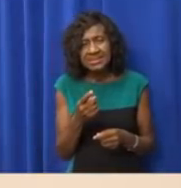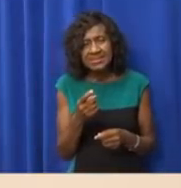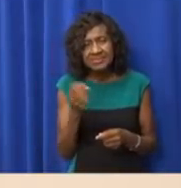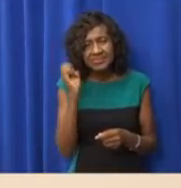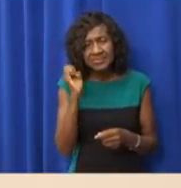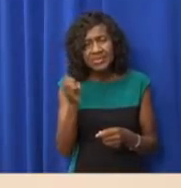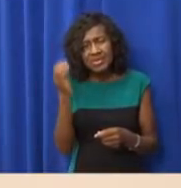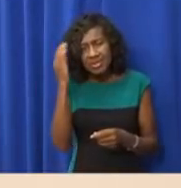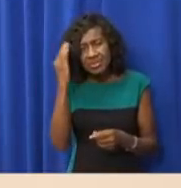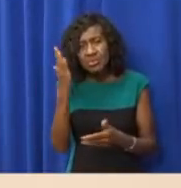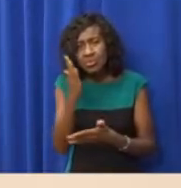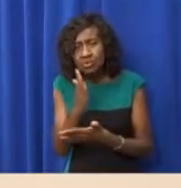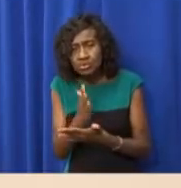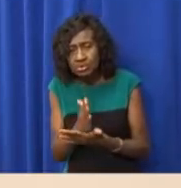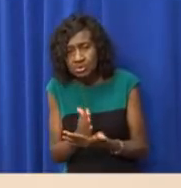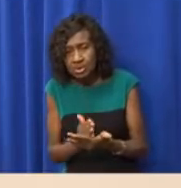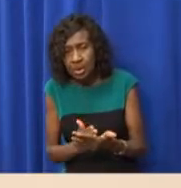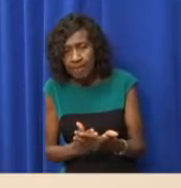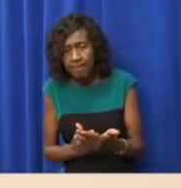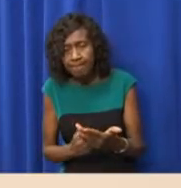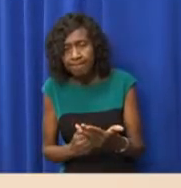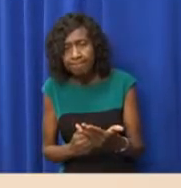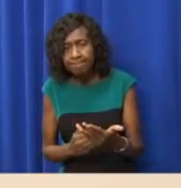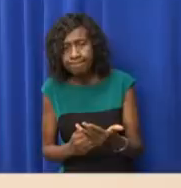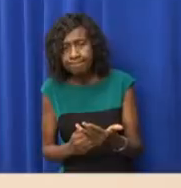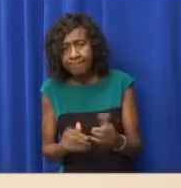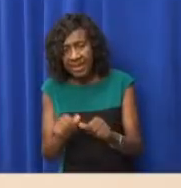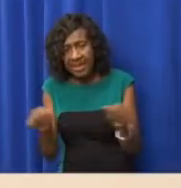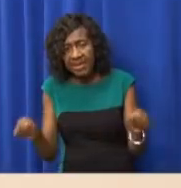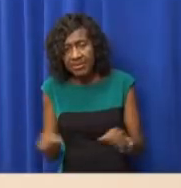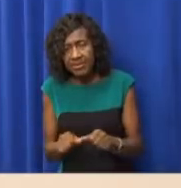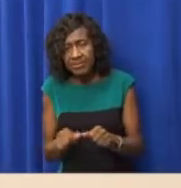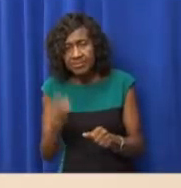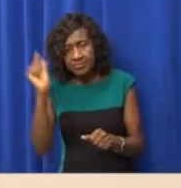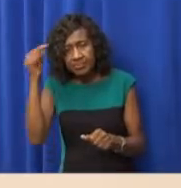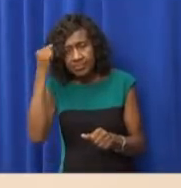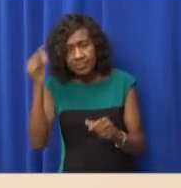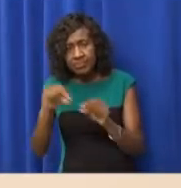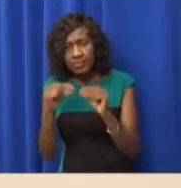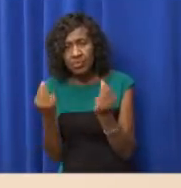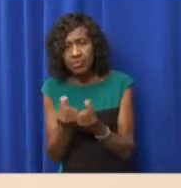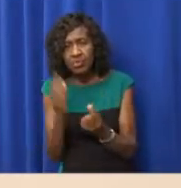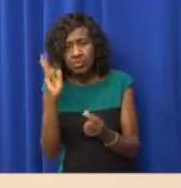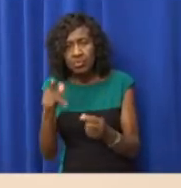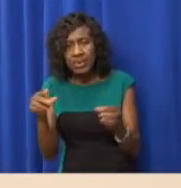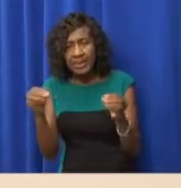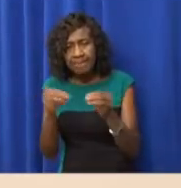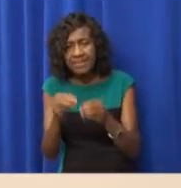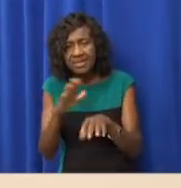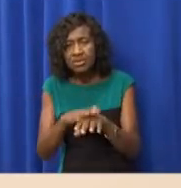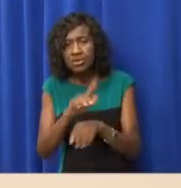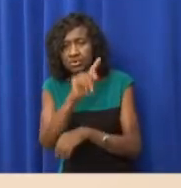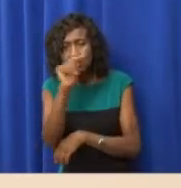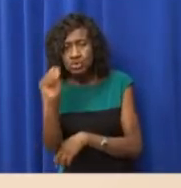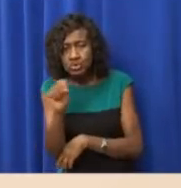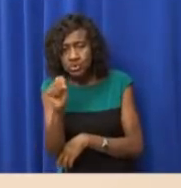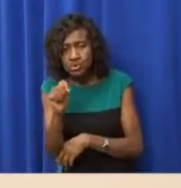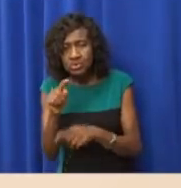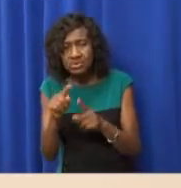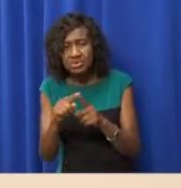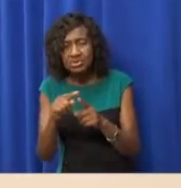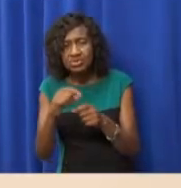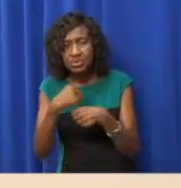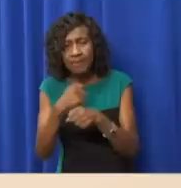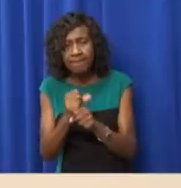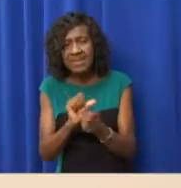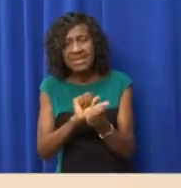taking action with respect to them, but it will help because Cabinet's going to meet on Tuesday to make some significant adjustments, amendments